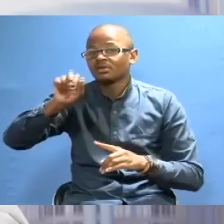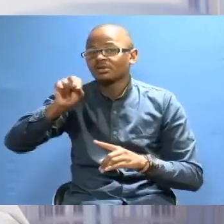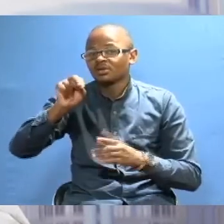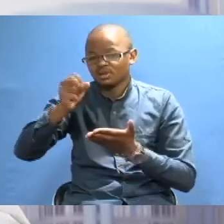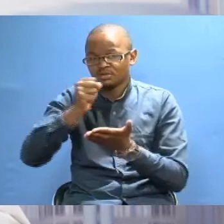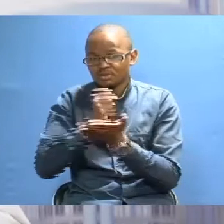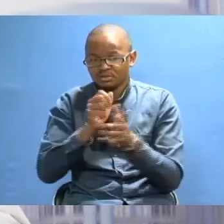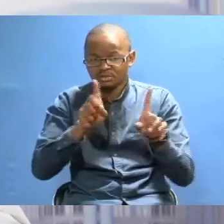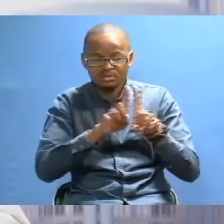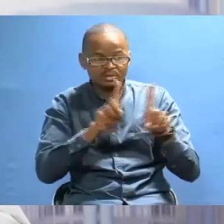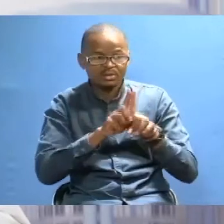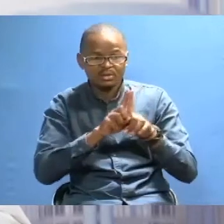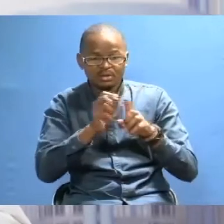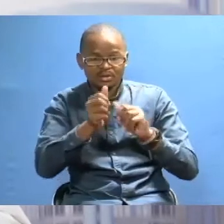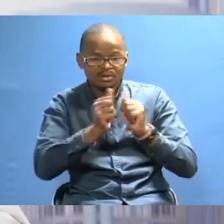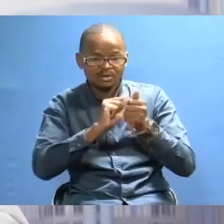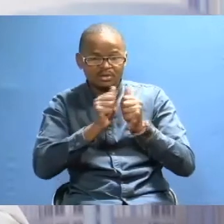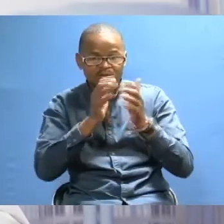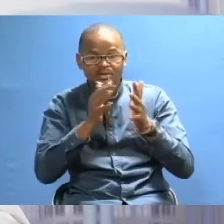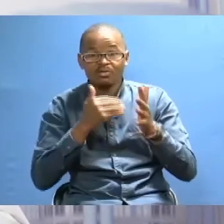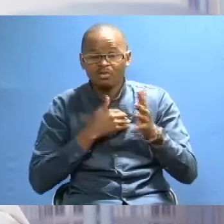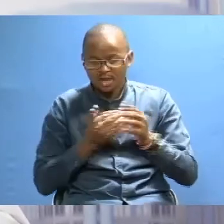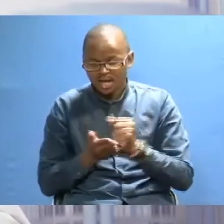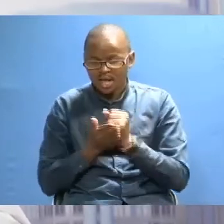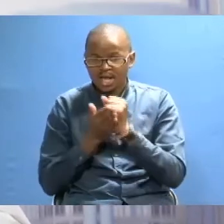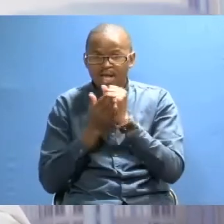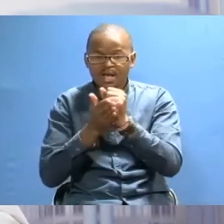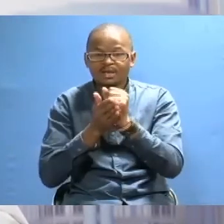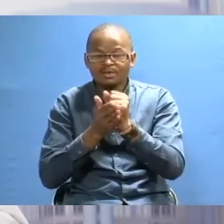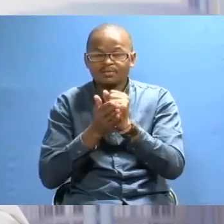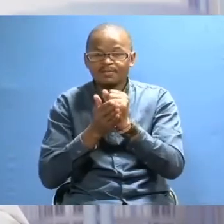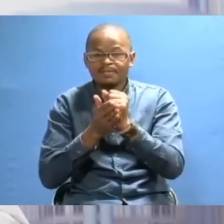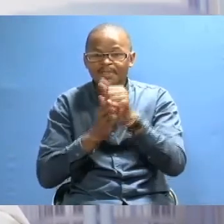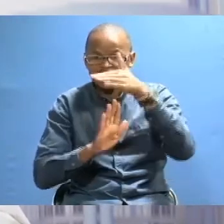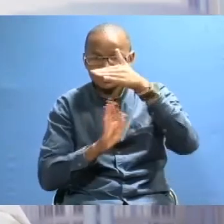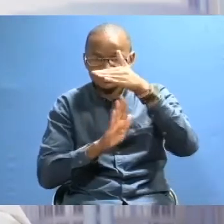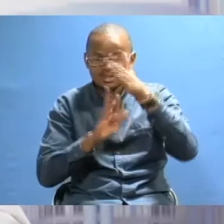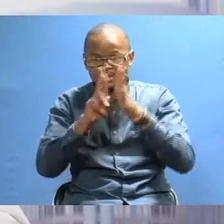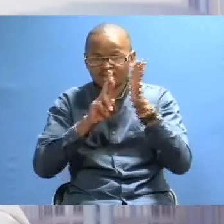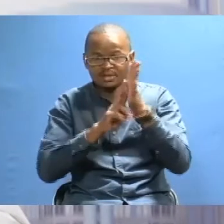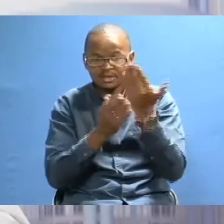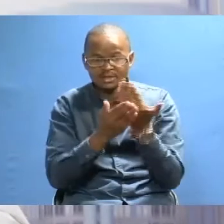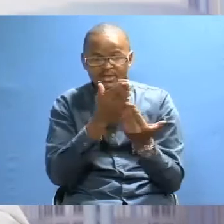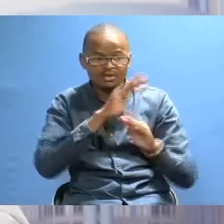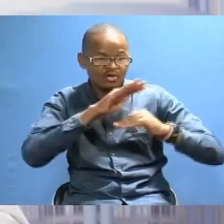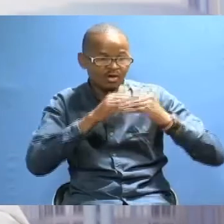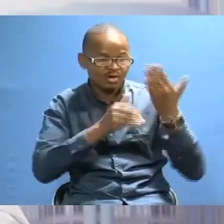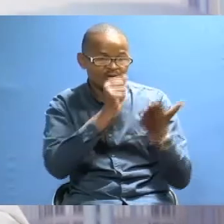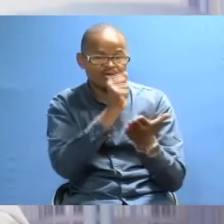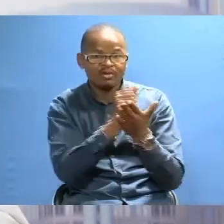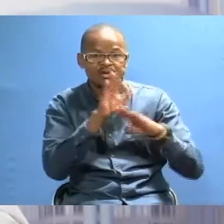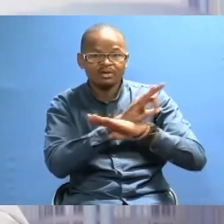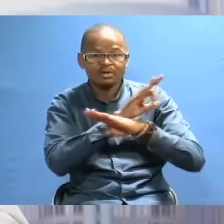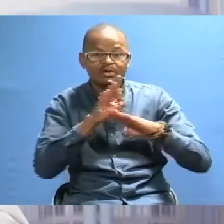office. We also have an administrator who assists the Assistant Registrar in taking care of all